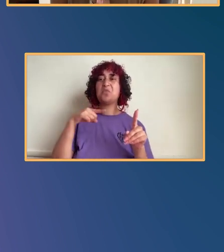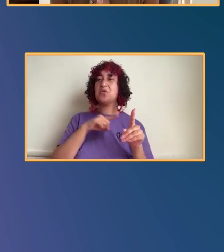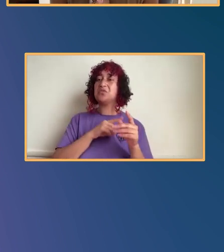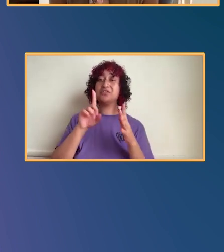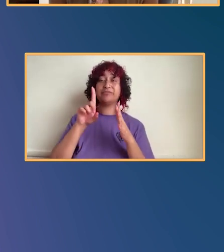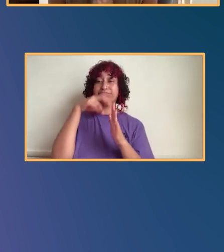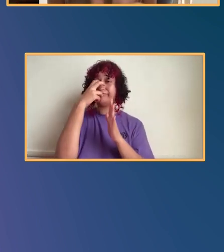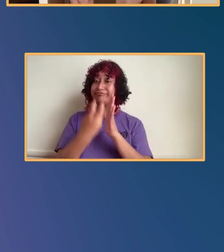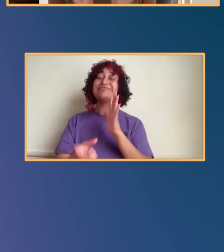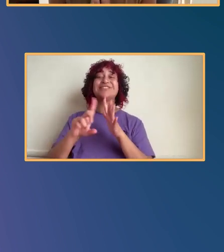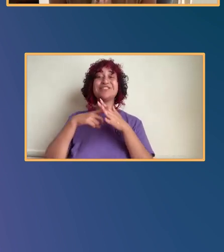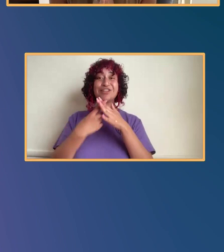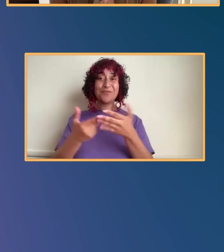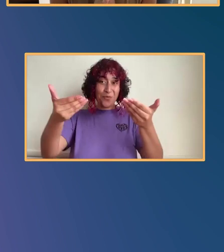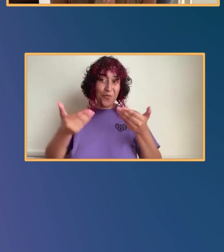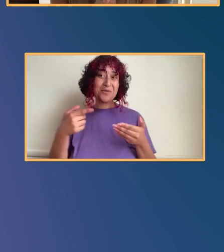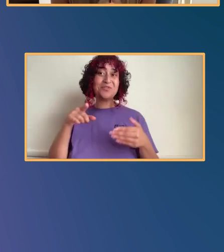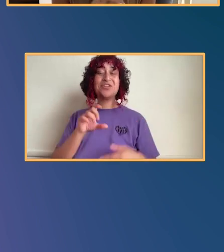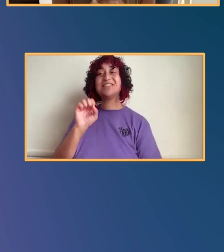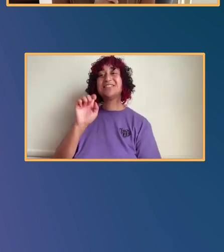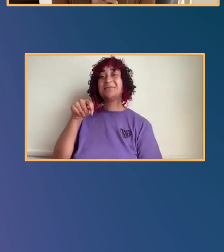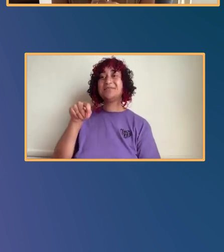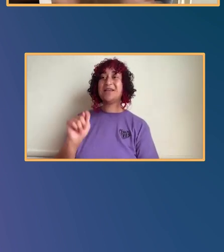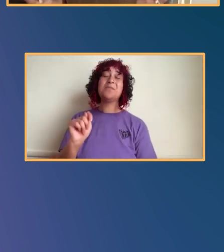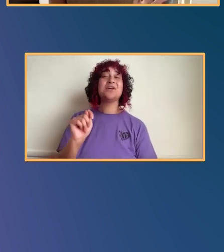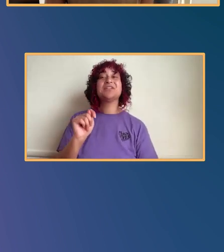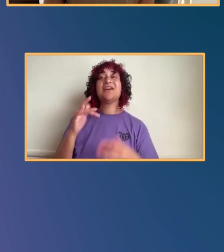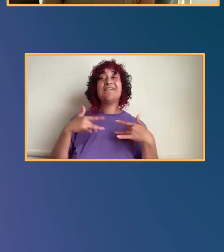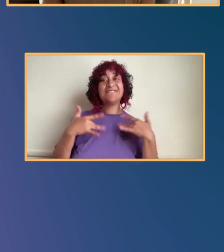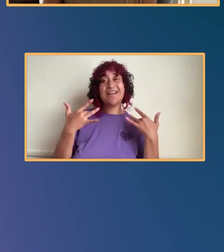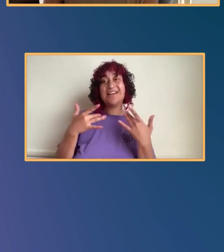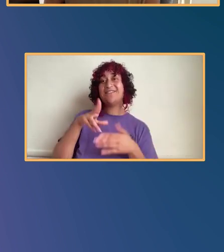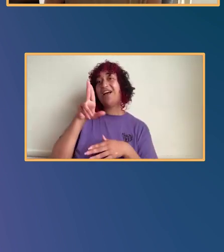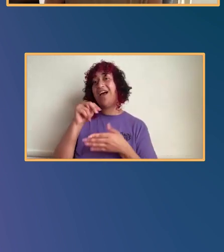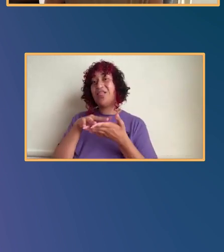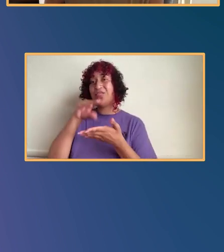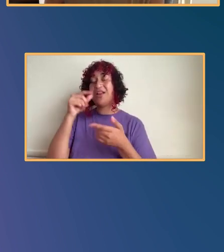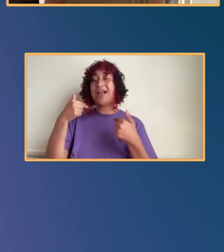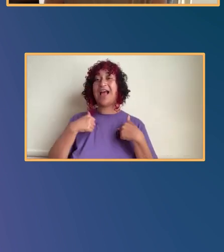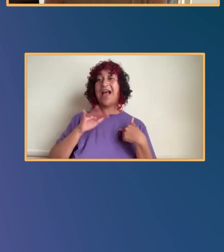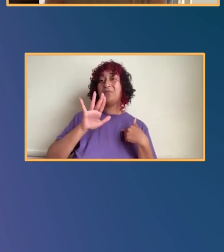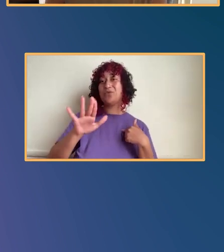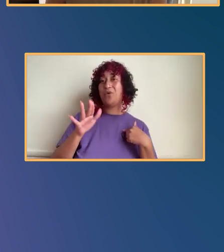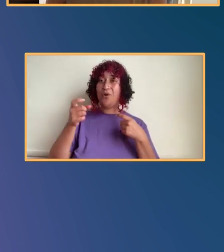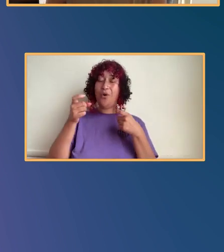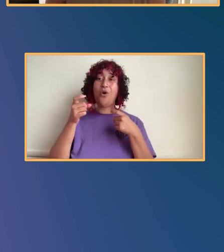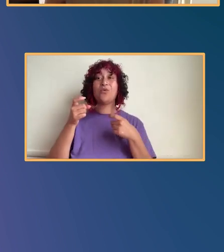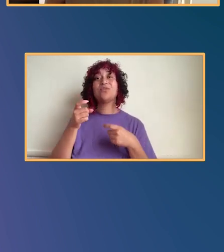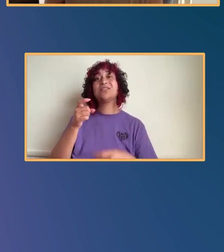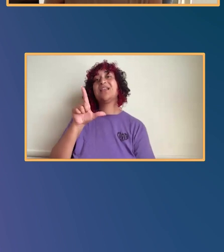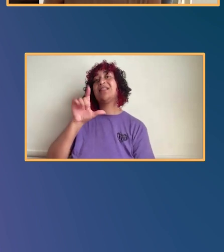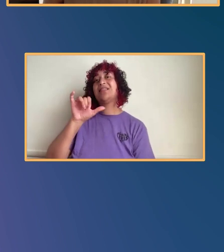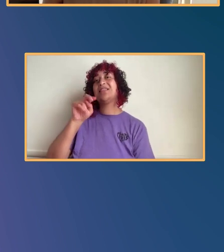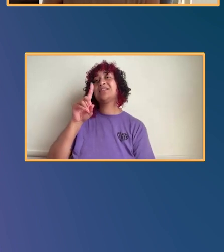in. Welcome to your September session of Unlearning. I'm your host, Lindsay T.H. Jackson, and our topic today